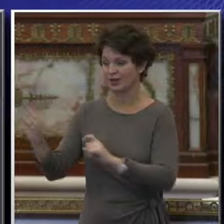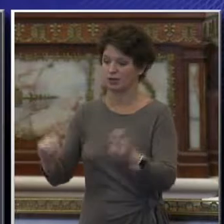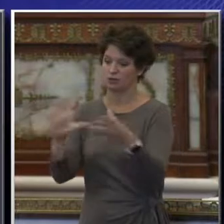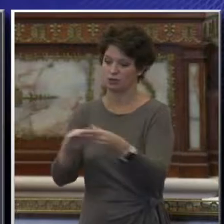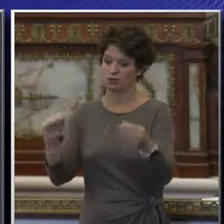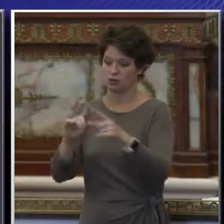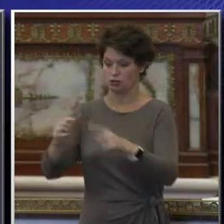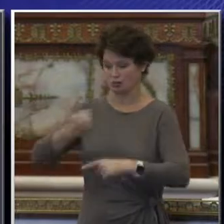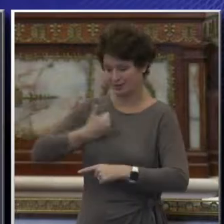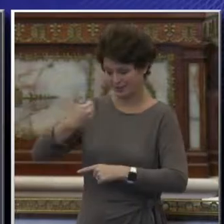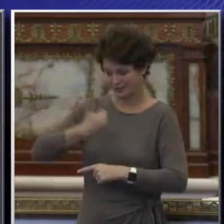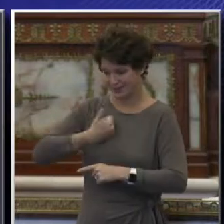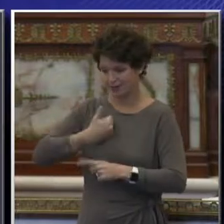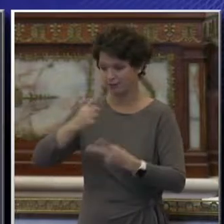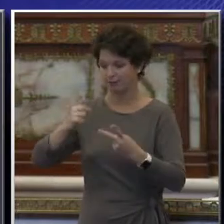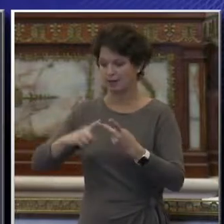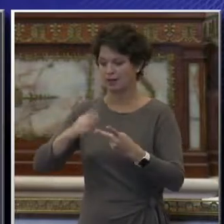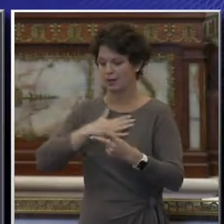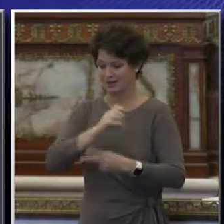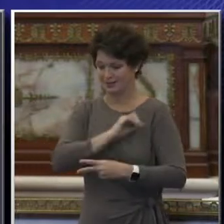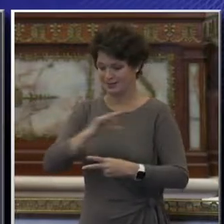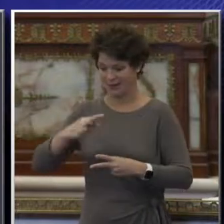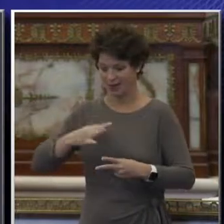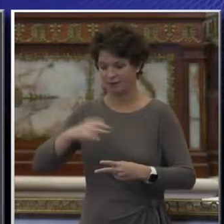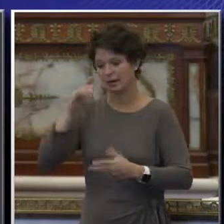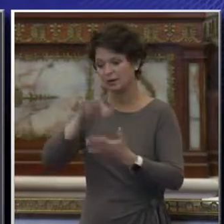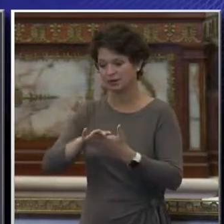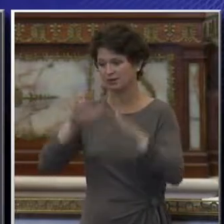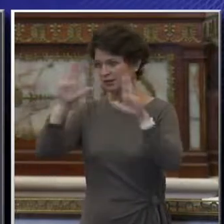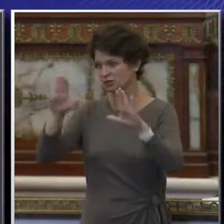to myself and my staff, and I believe it will